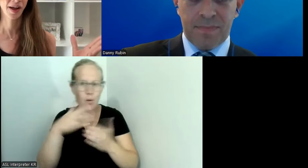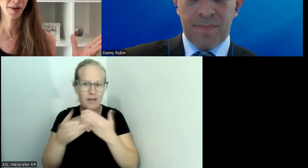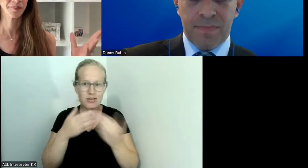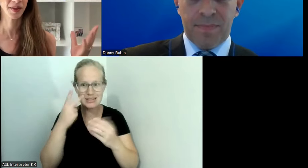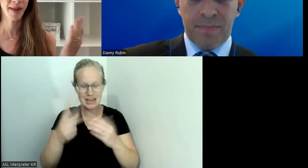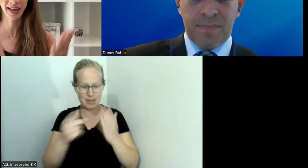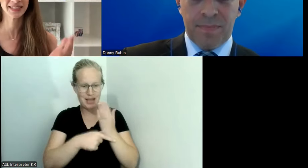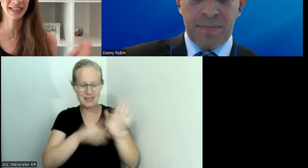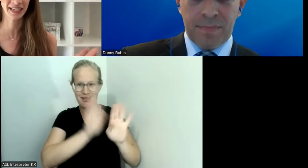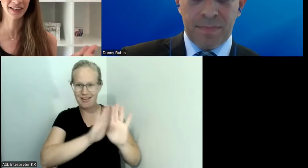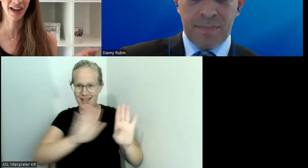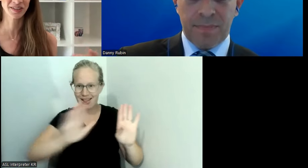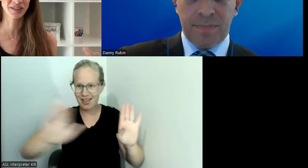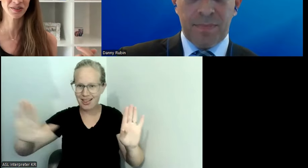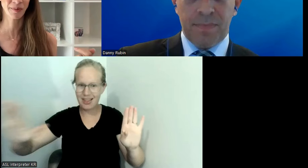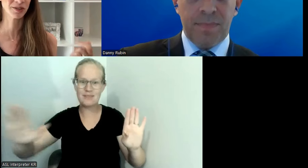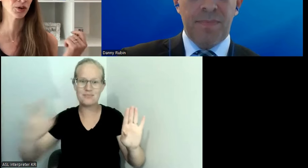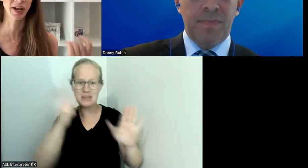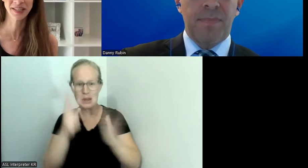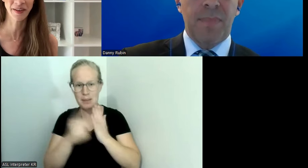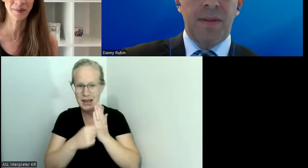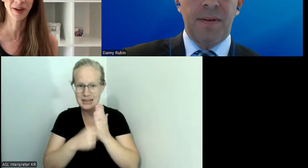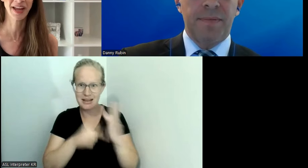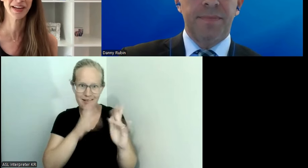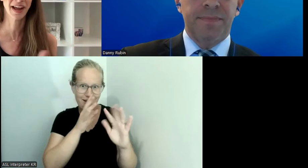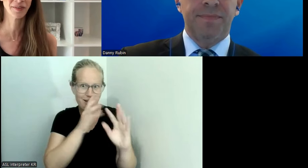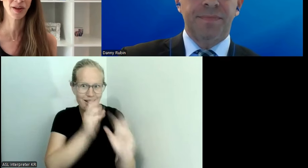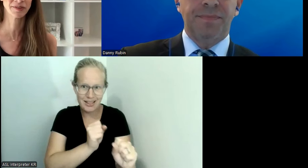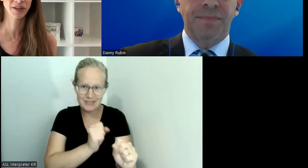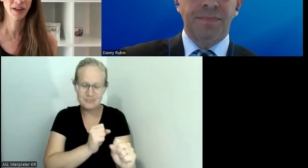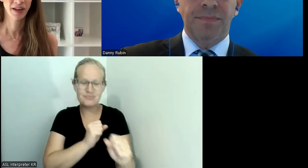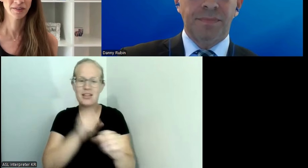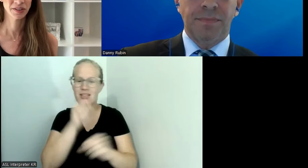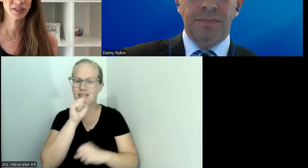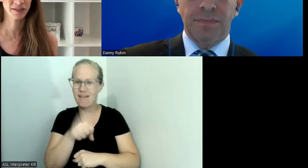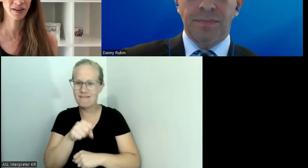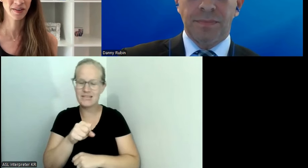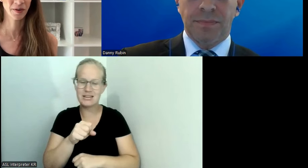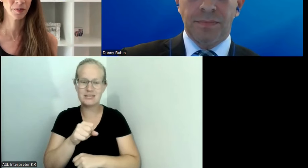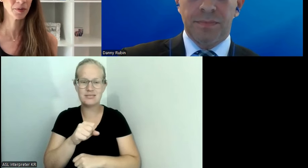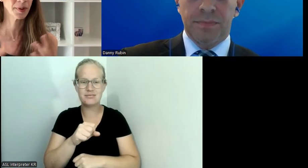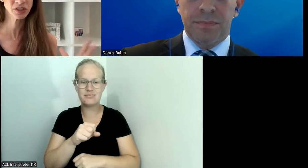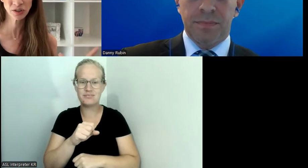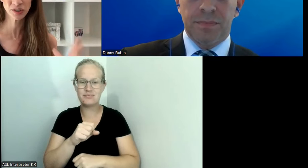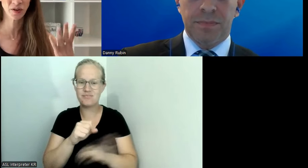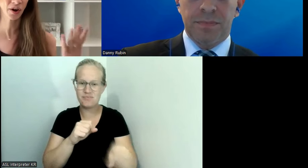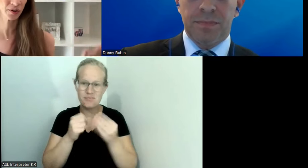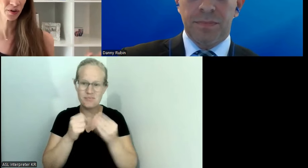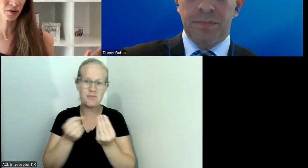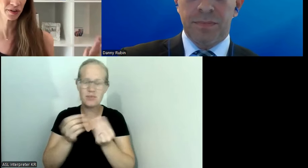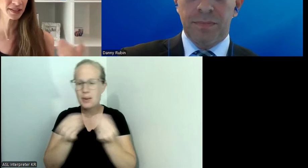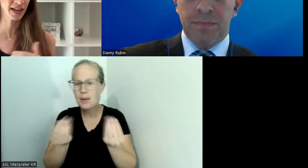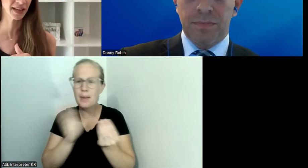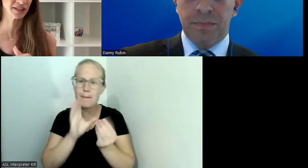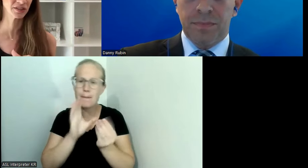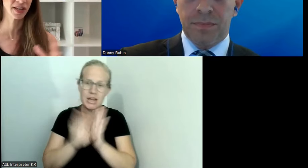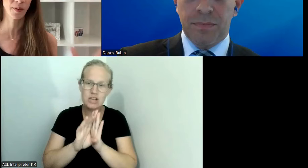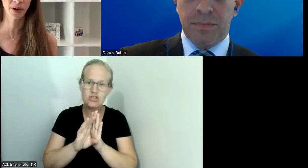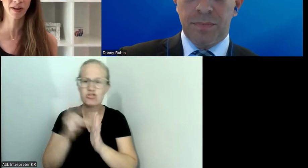um, magazine. I just, I was drawn to them and I loved just the pictures and the articles